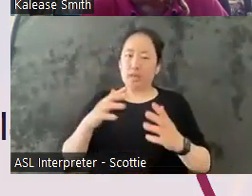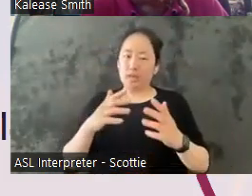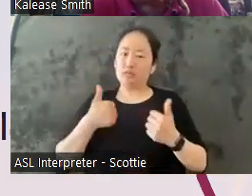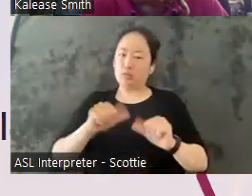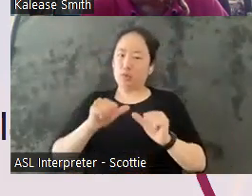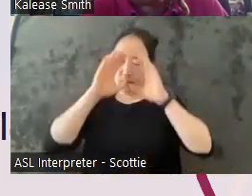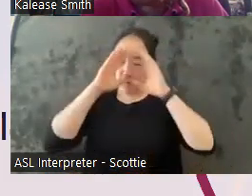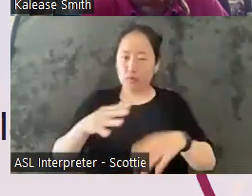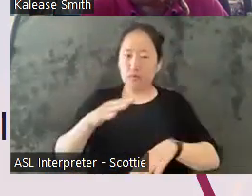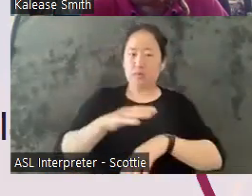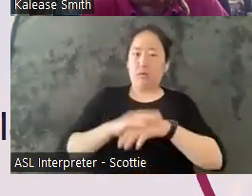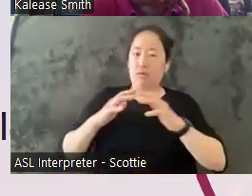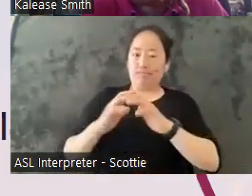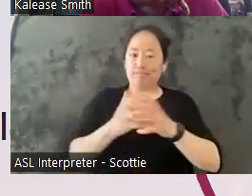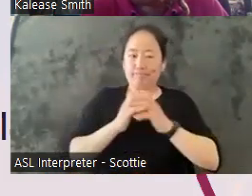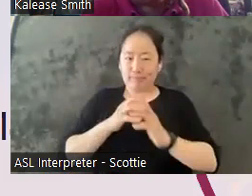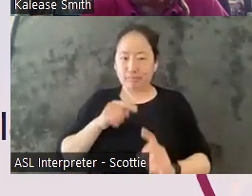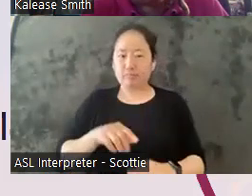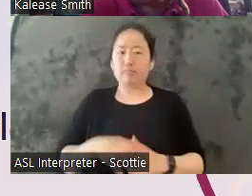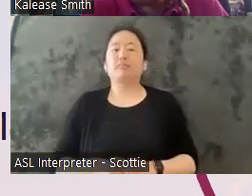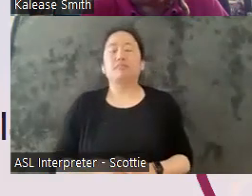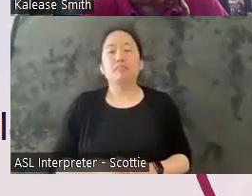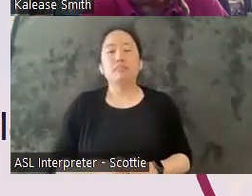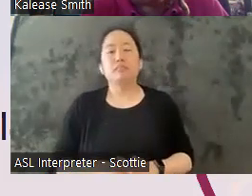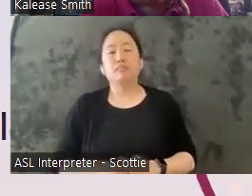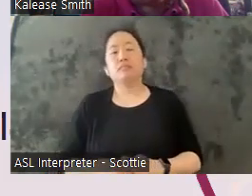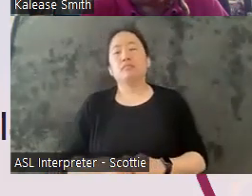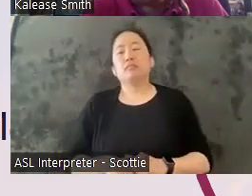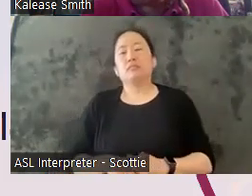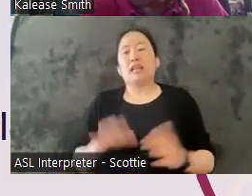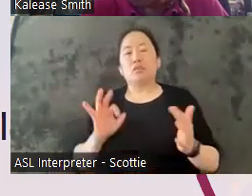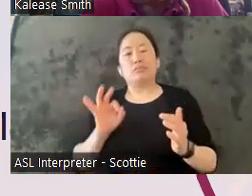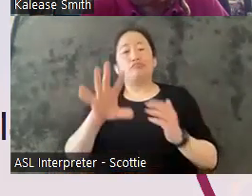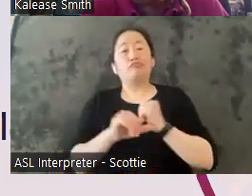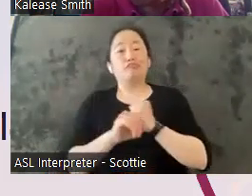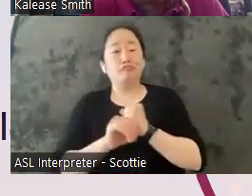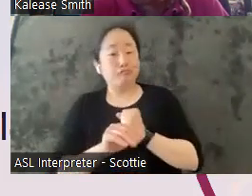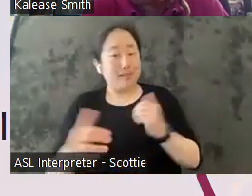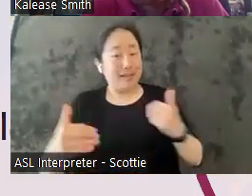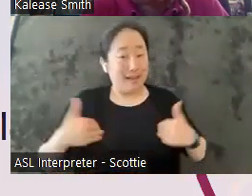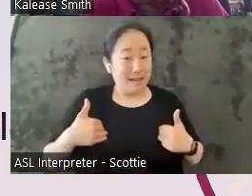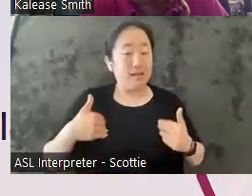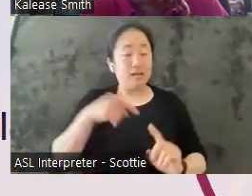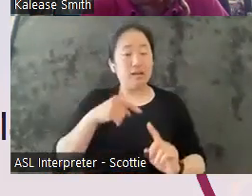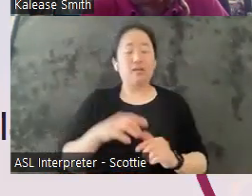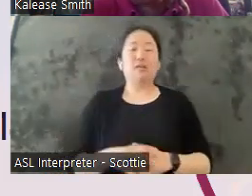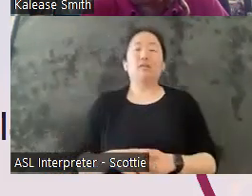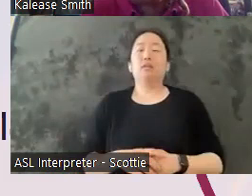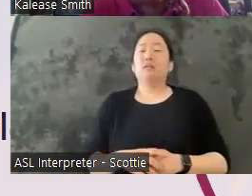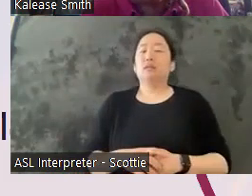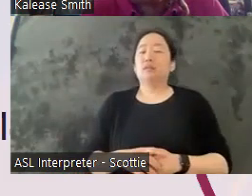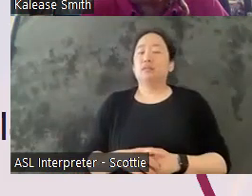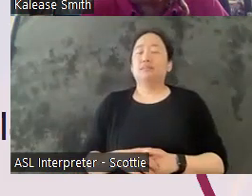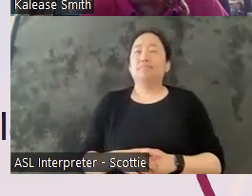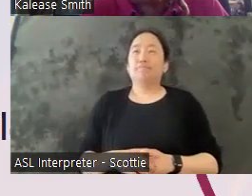already thrown that in the chat. So I did just want to make that short plug and everything. So again, just this overall idea, really trying